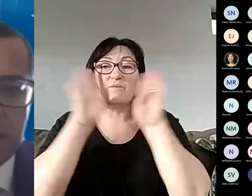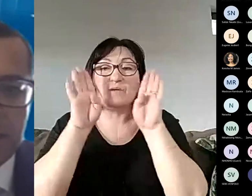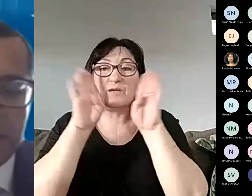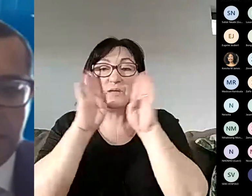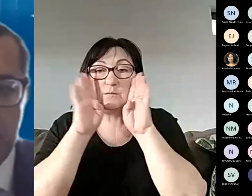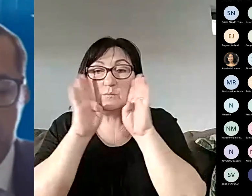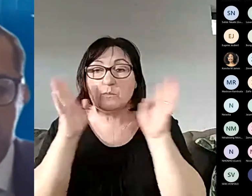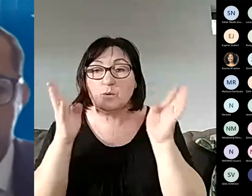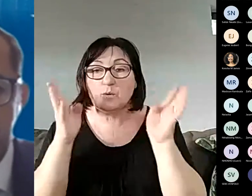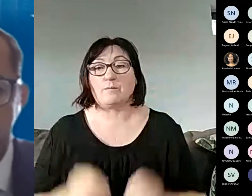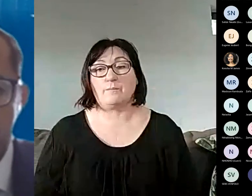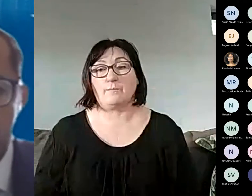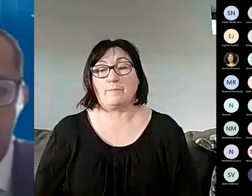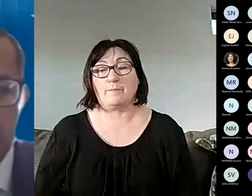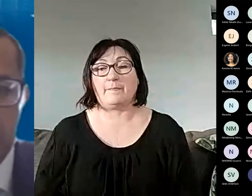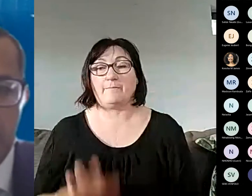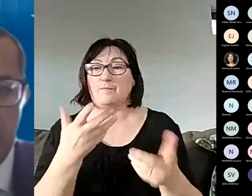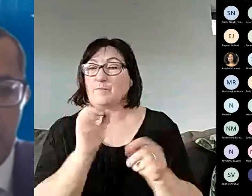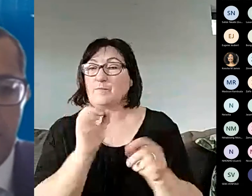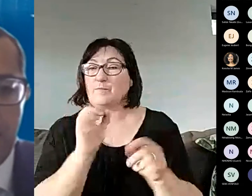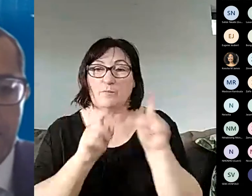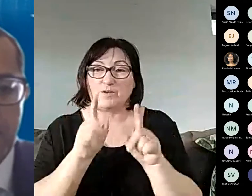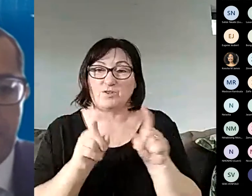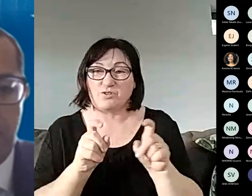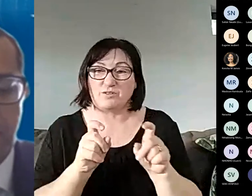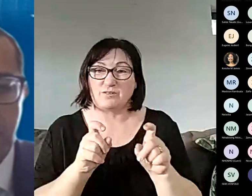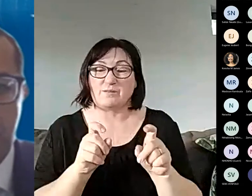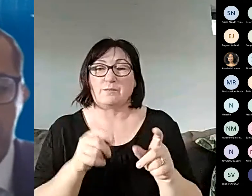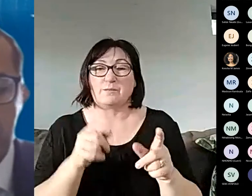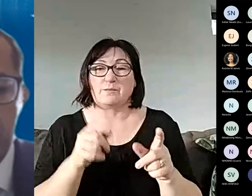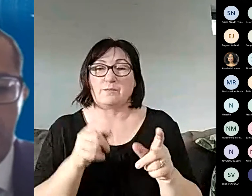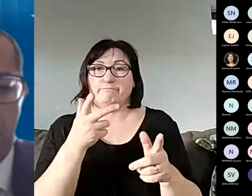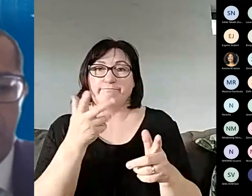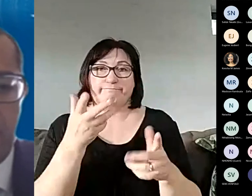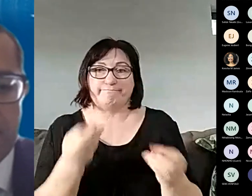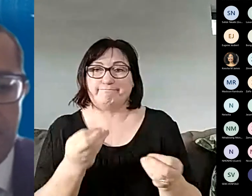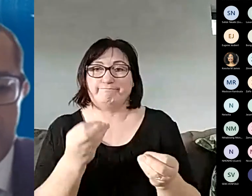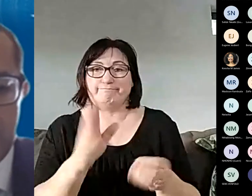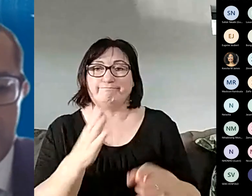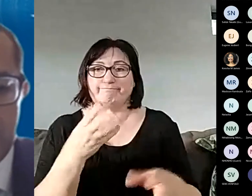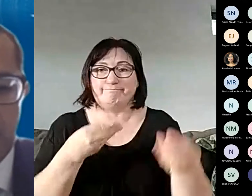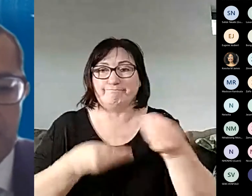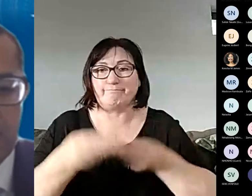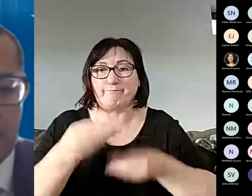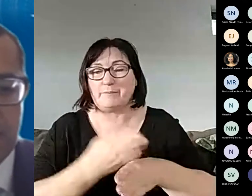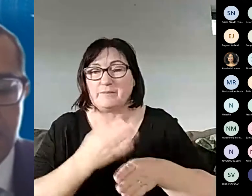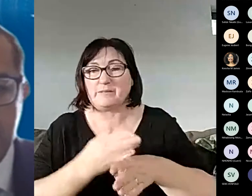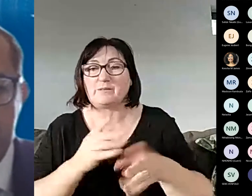queries regarding any of your transactions, you can also email us at